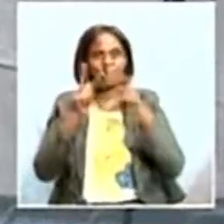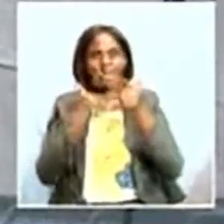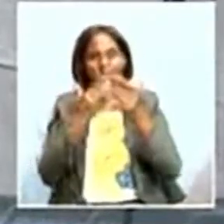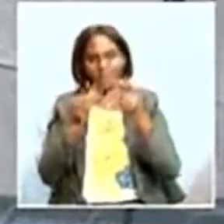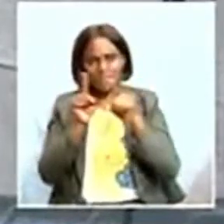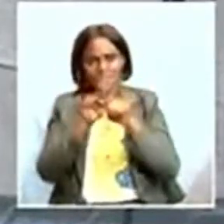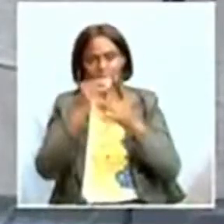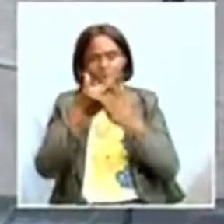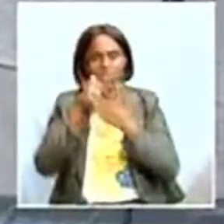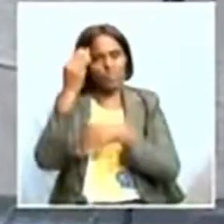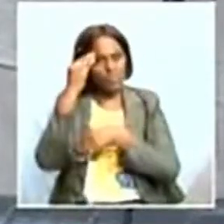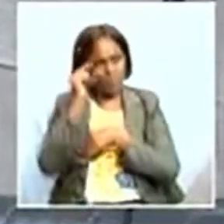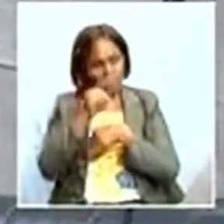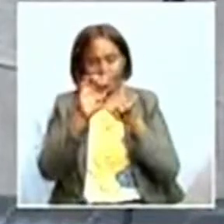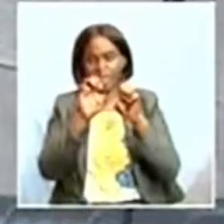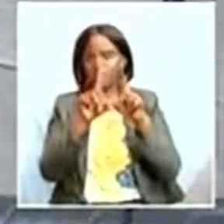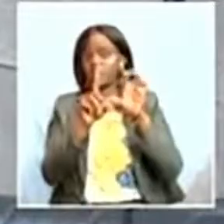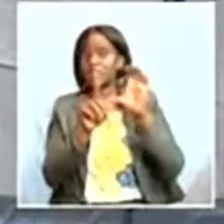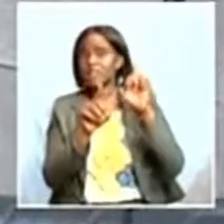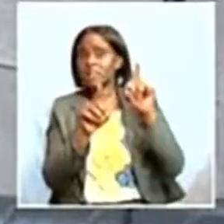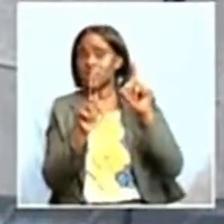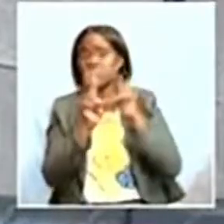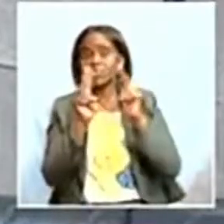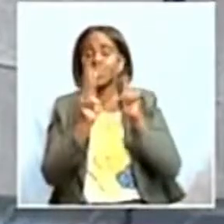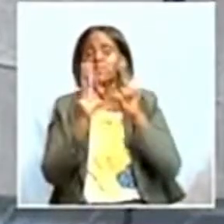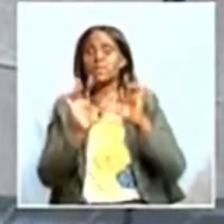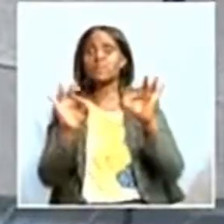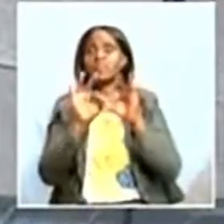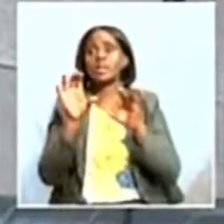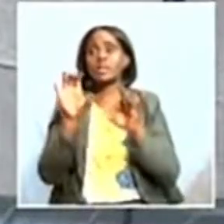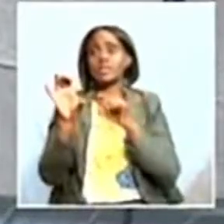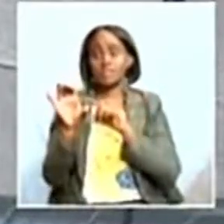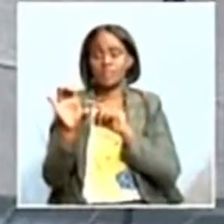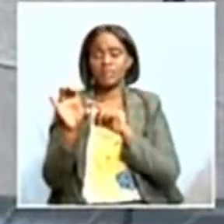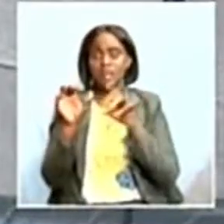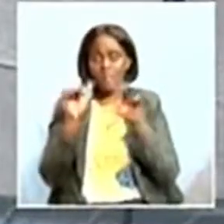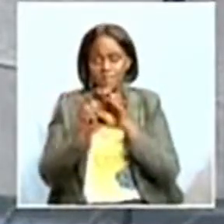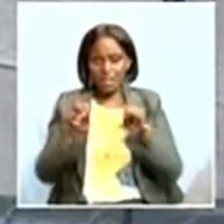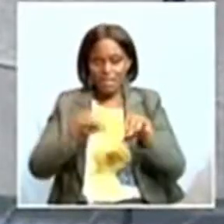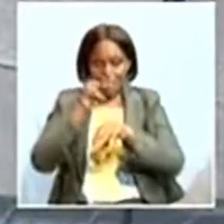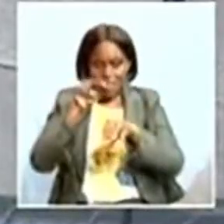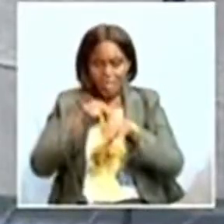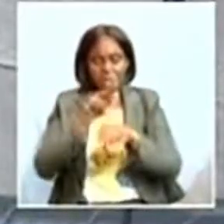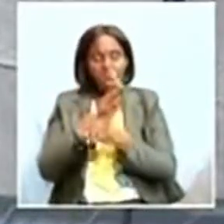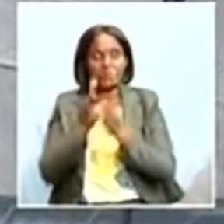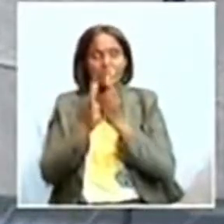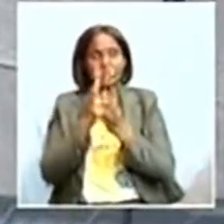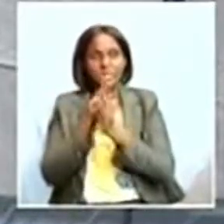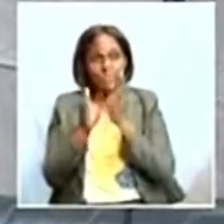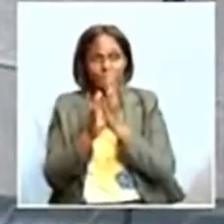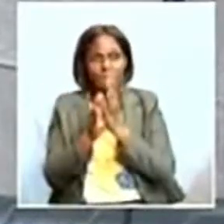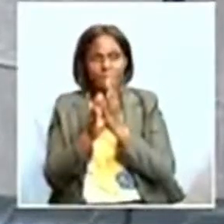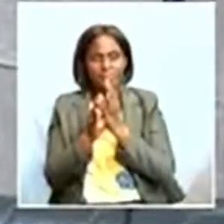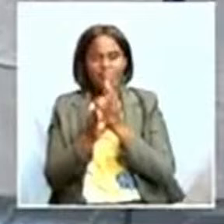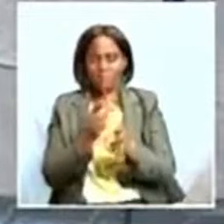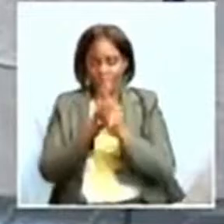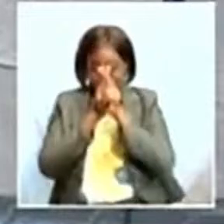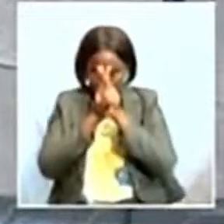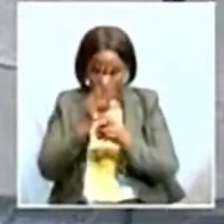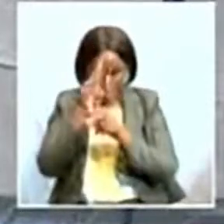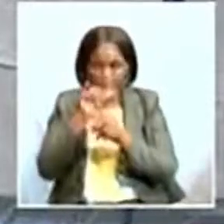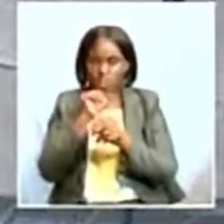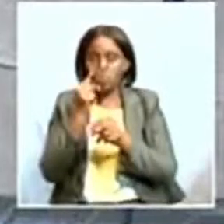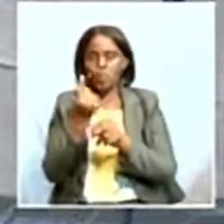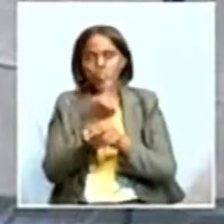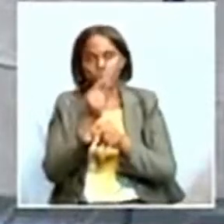And as you know, education sector is a very important sector in national building. Honorable Minister, apart